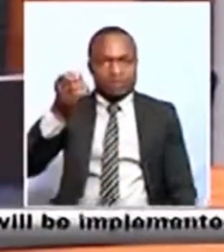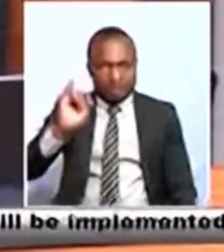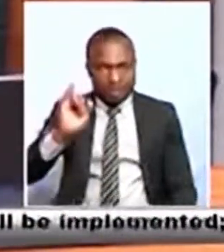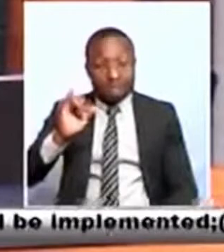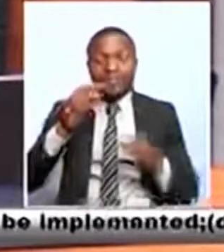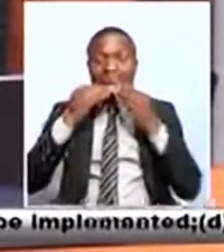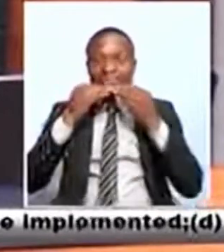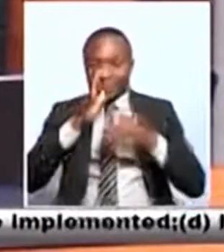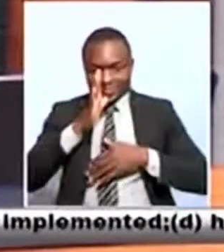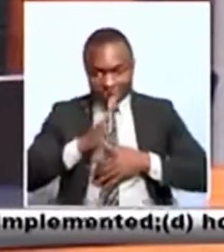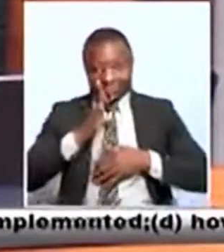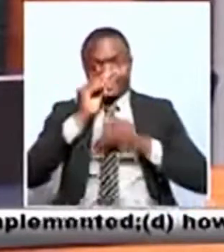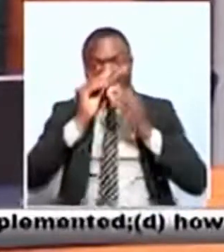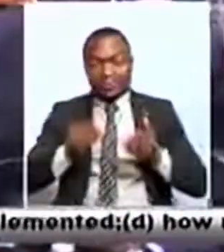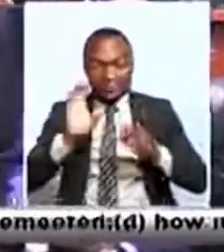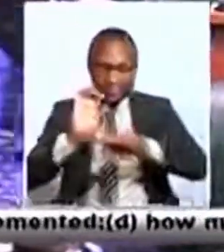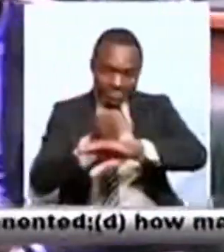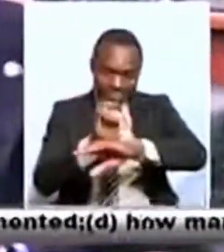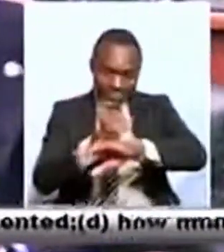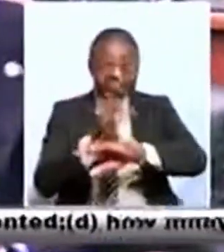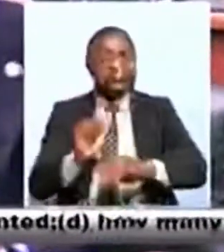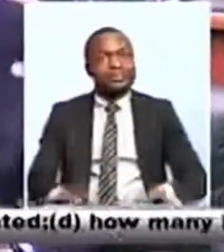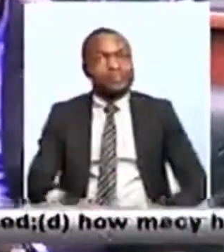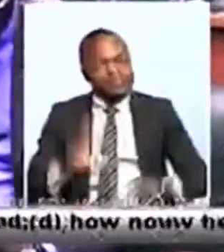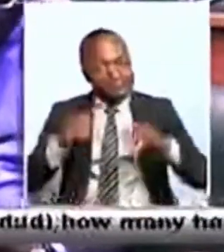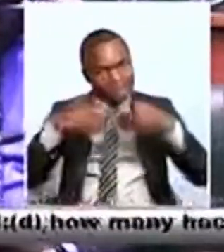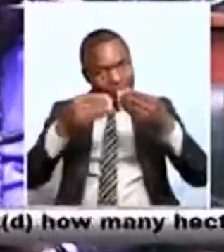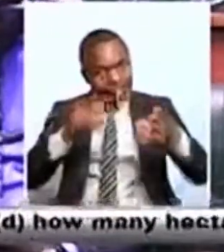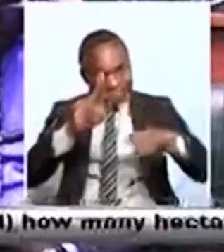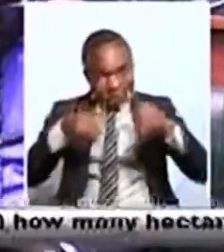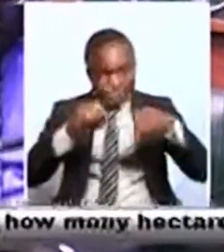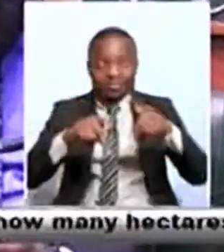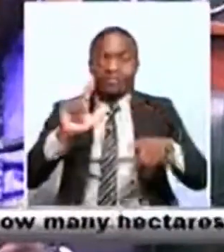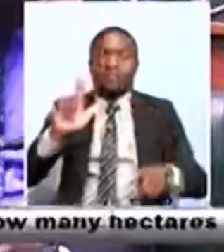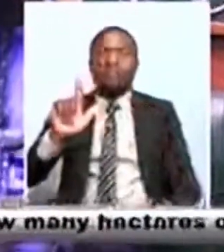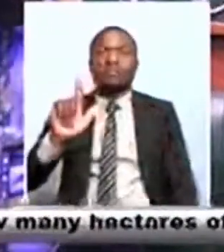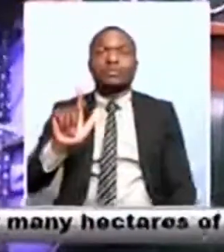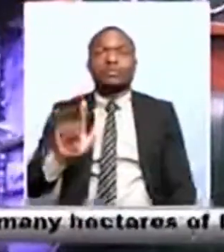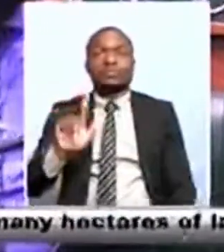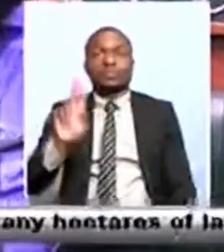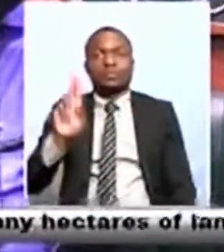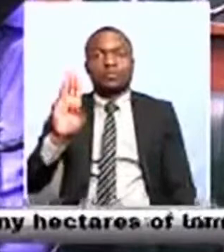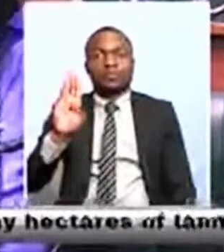Thank you, Madam Speaker, for the opportunity that has been given to the good people of Lubansenshi constituency.